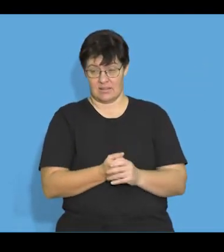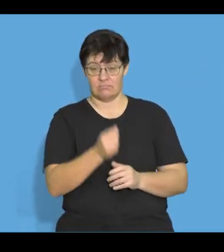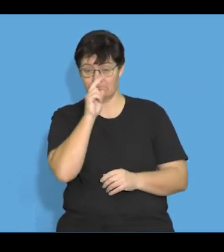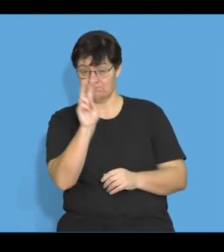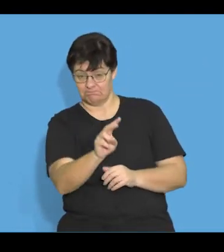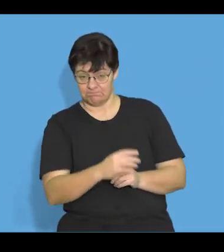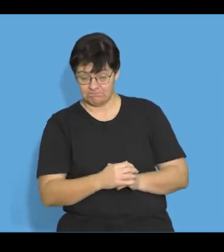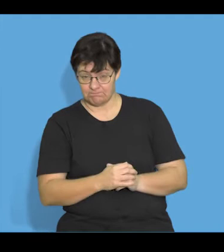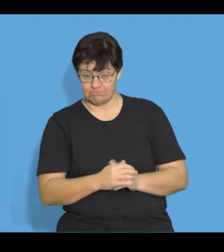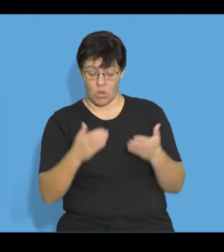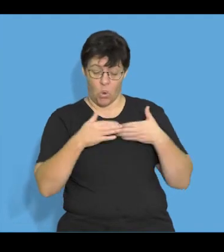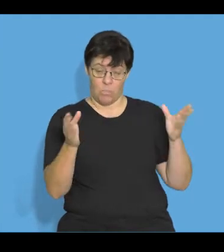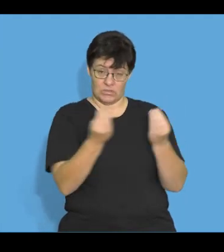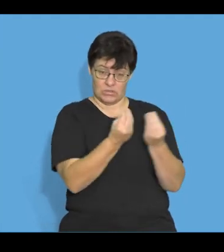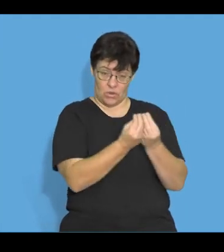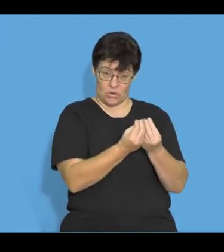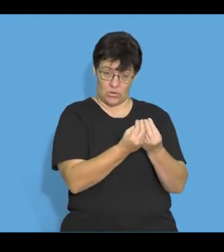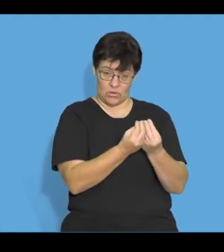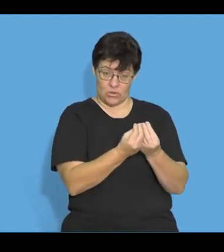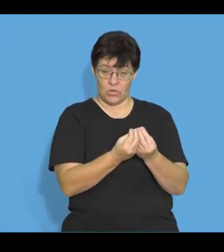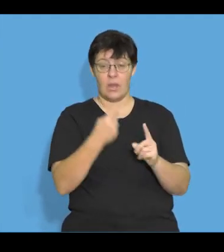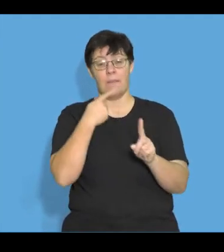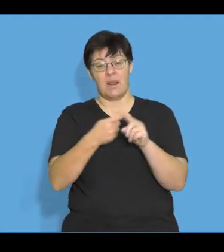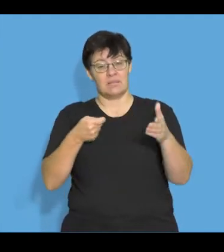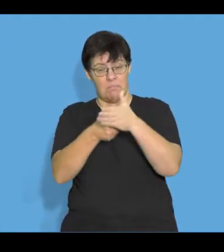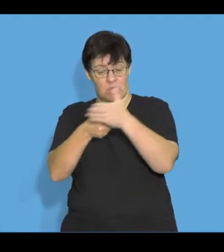opening stock, plus